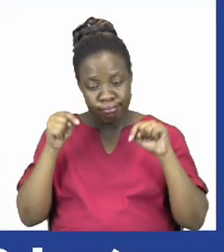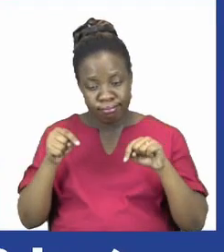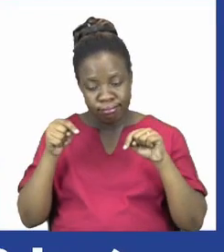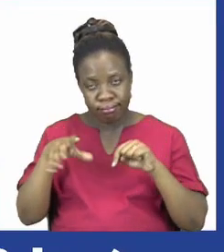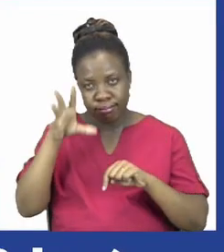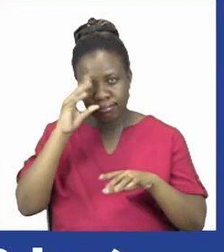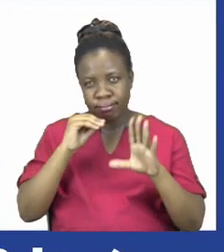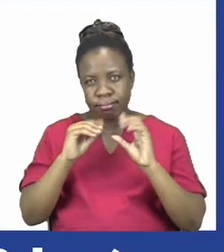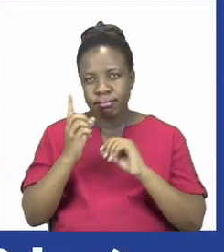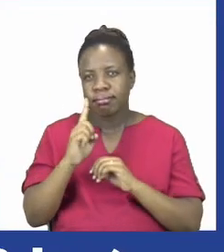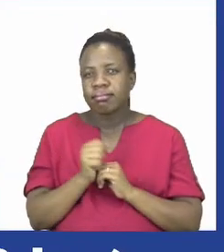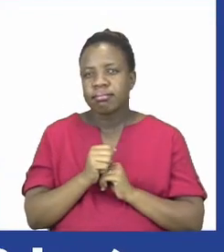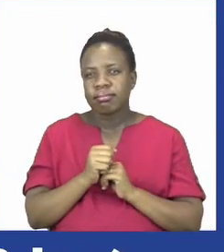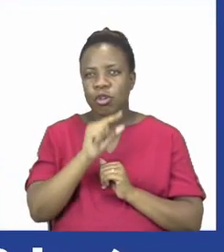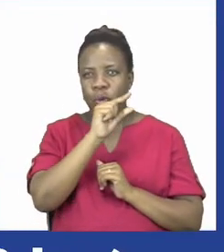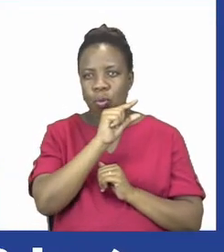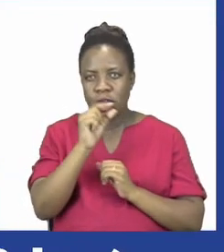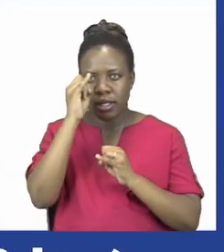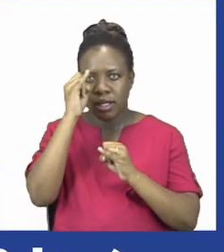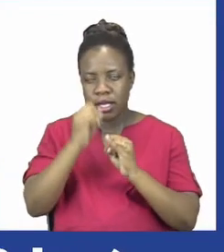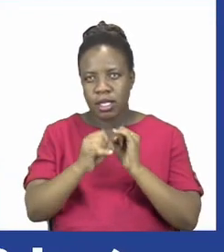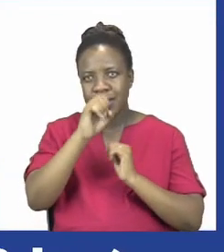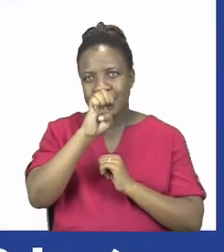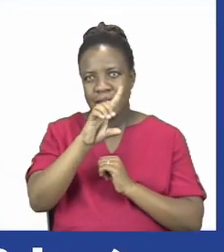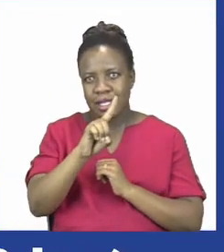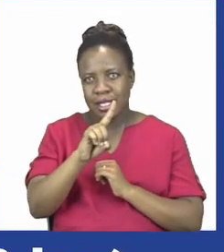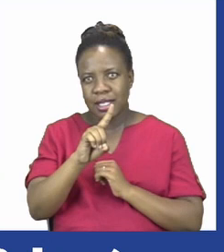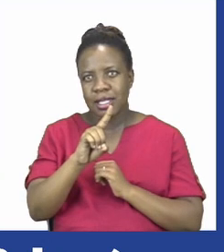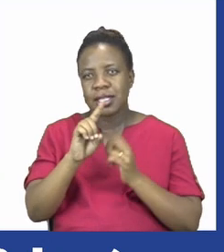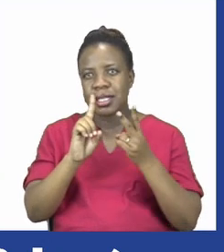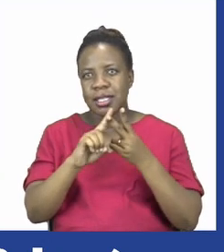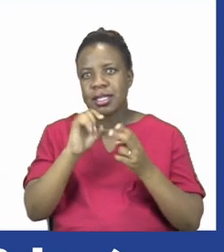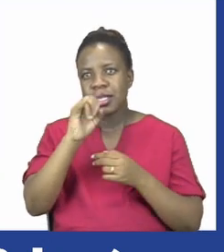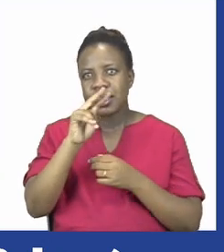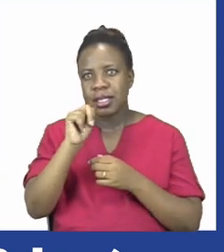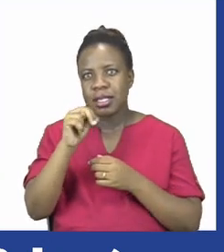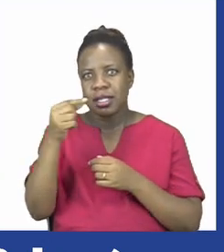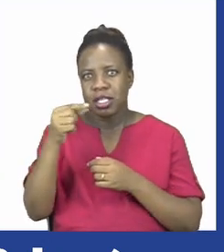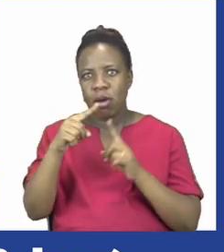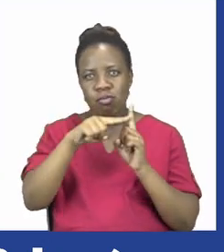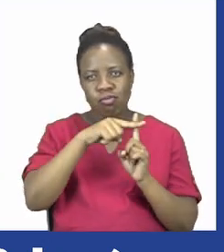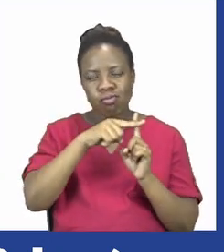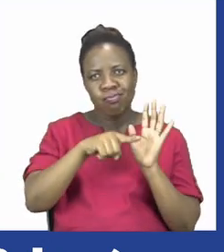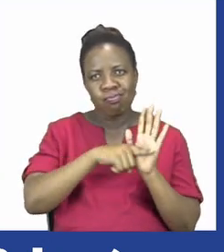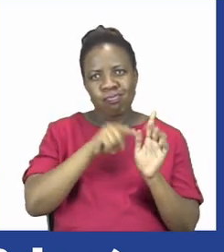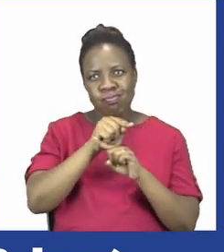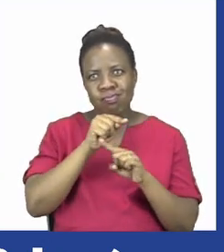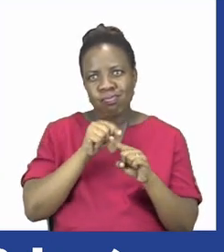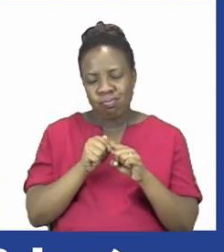today's lesson, we're going to be doing suffix, computation, and money.